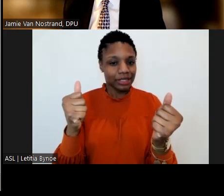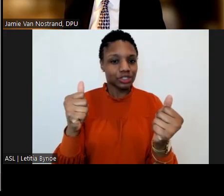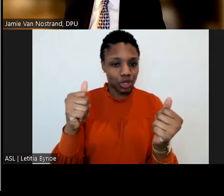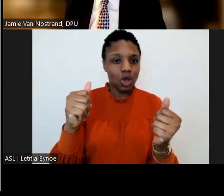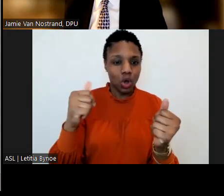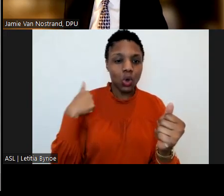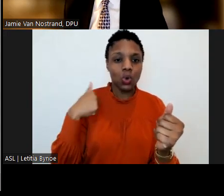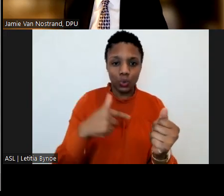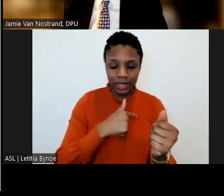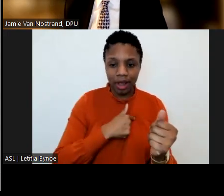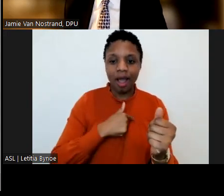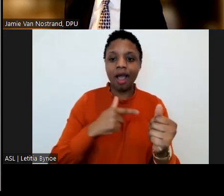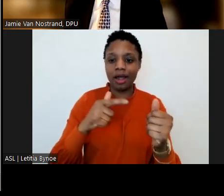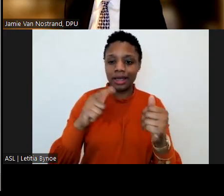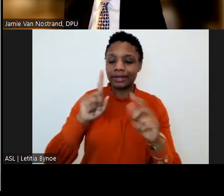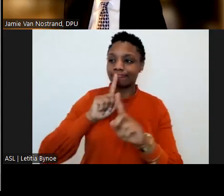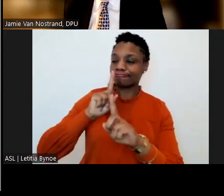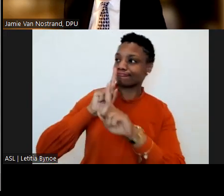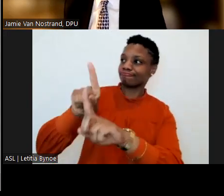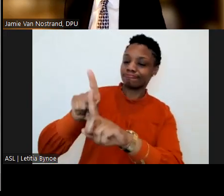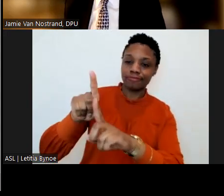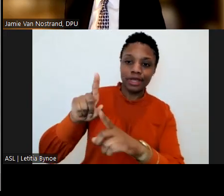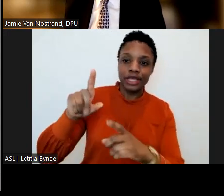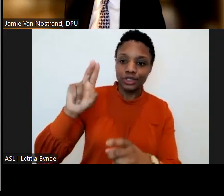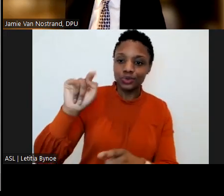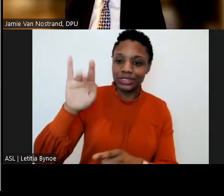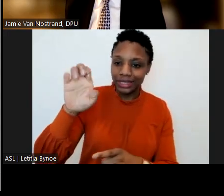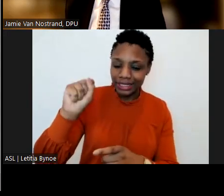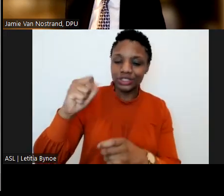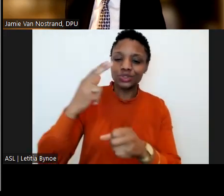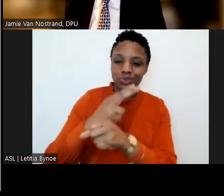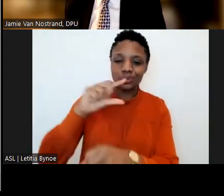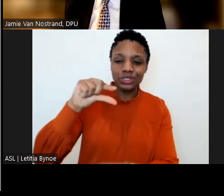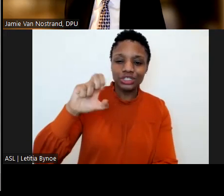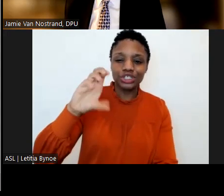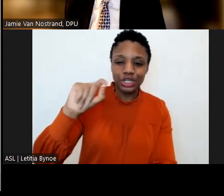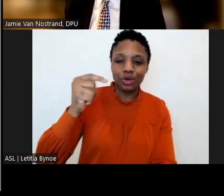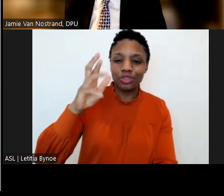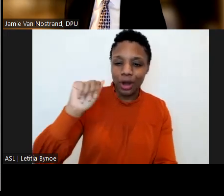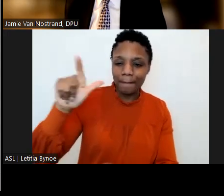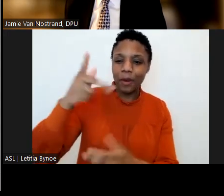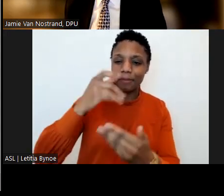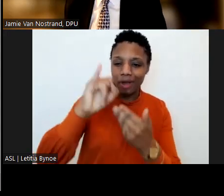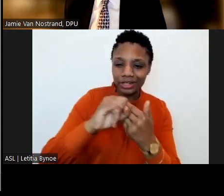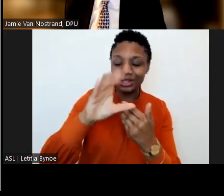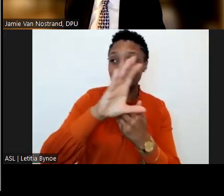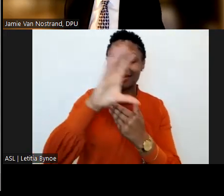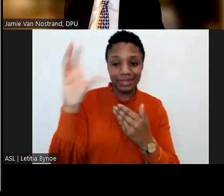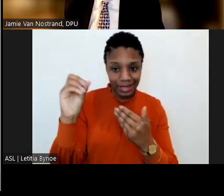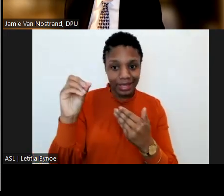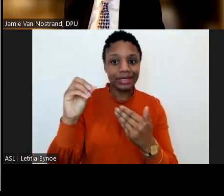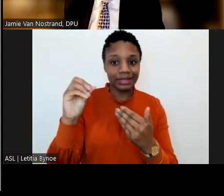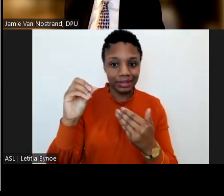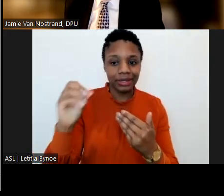directing the utilities to consider exploring more of those network geothermal demonstration projects as well as electrification